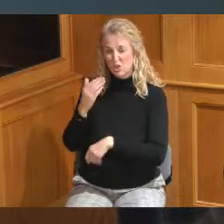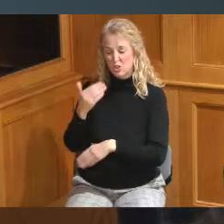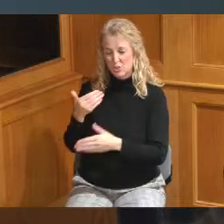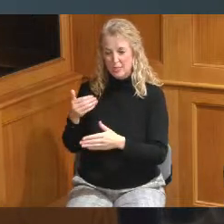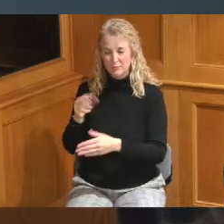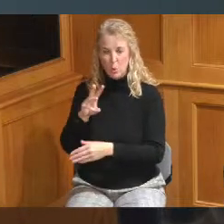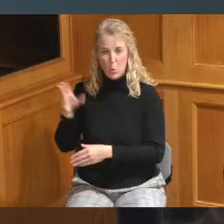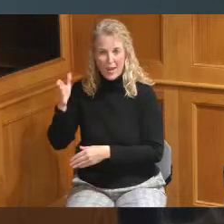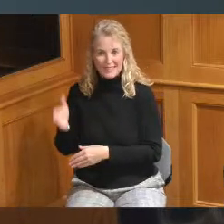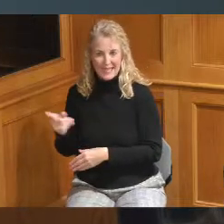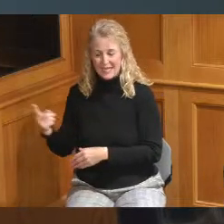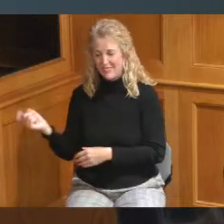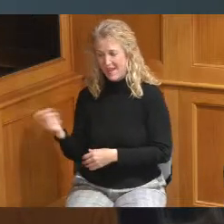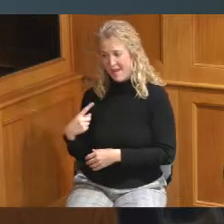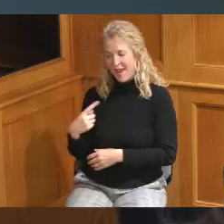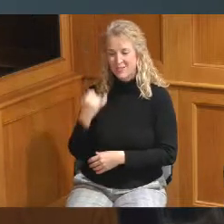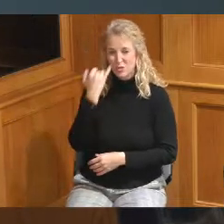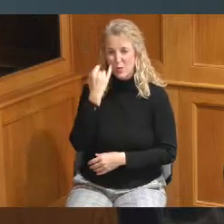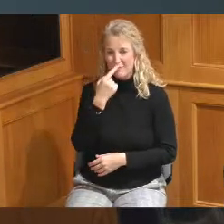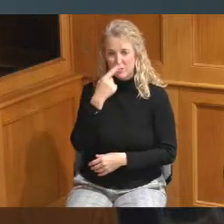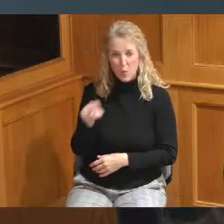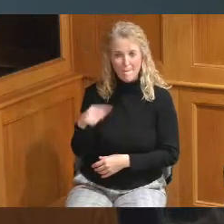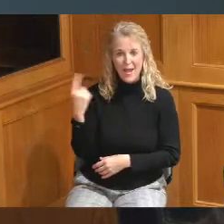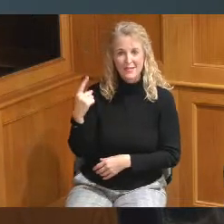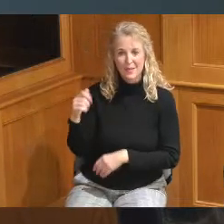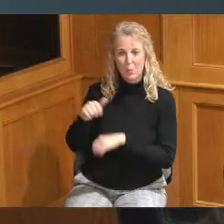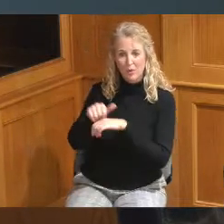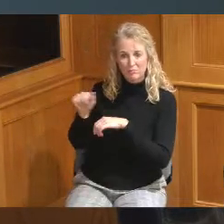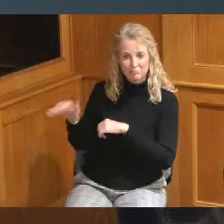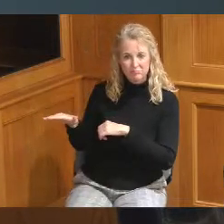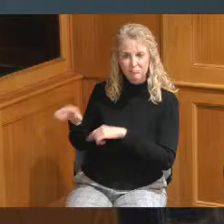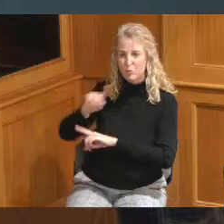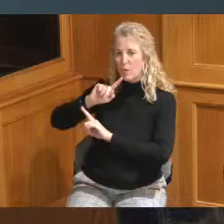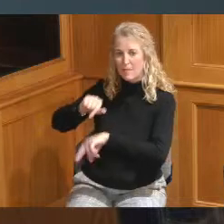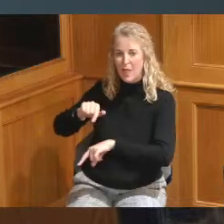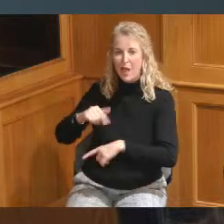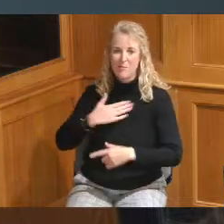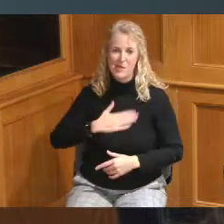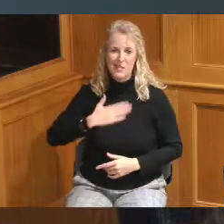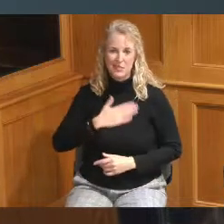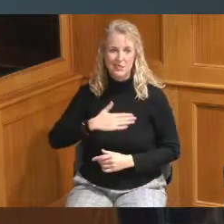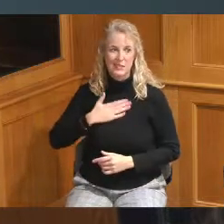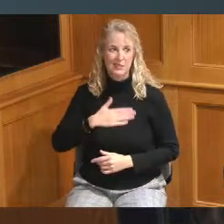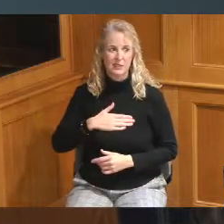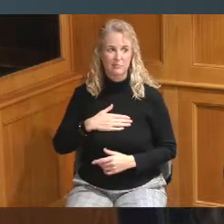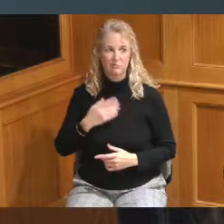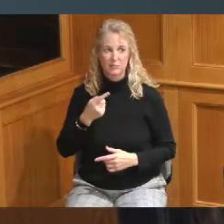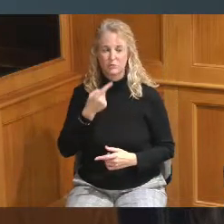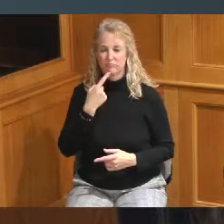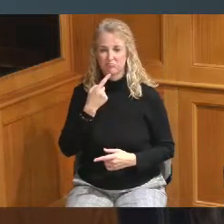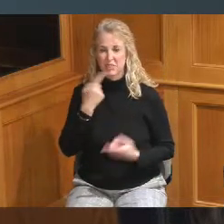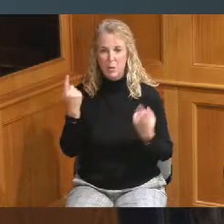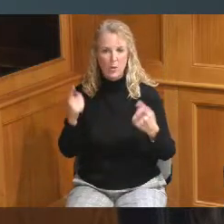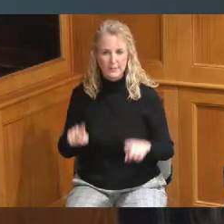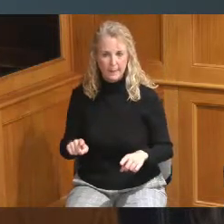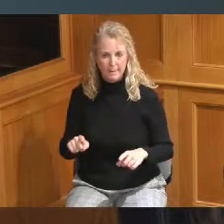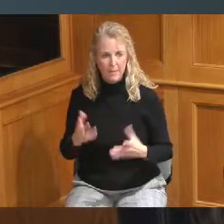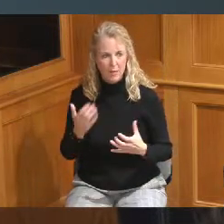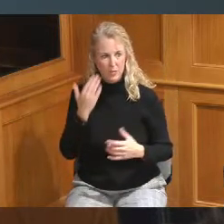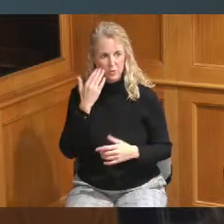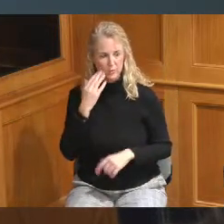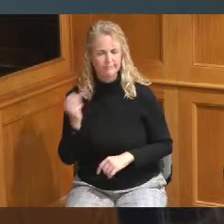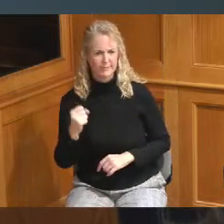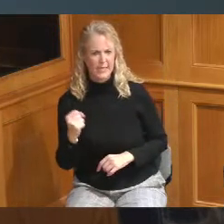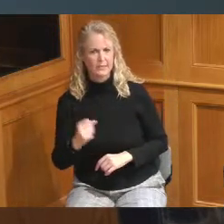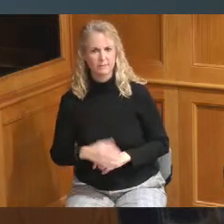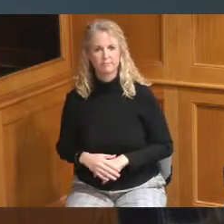they asked about it, if somebody could send us something or send me something about what's going on there, it would be helpful. Yes.